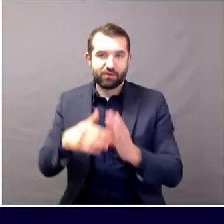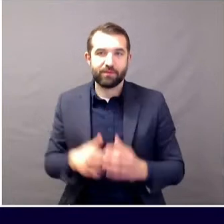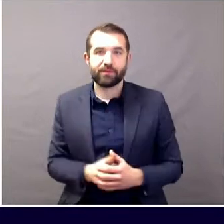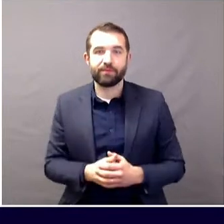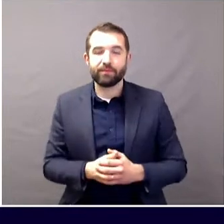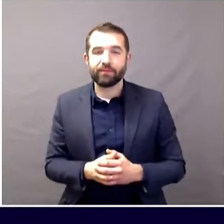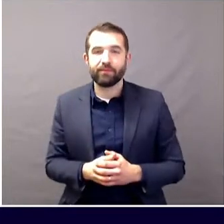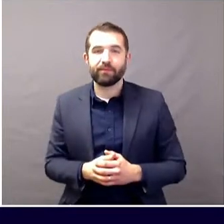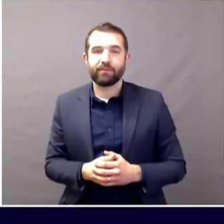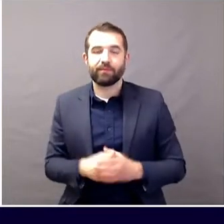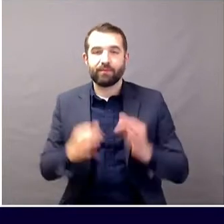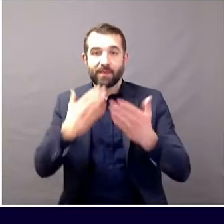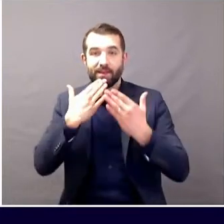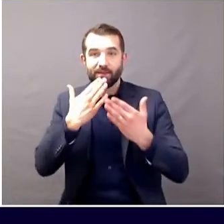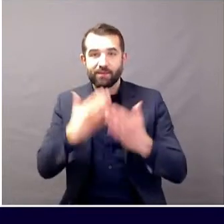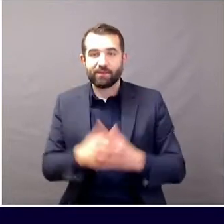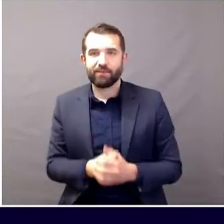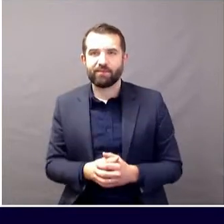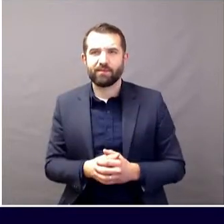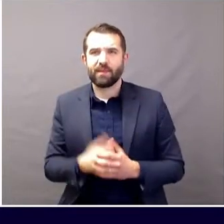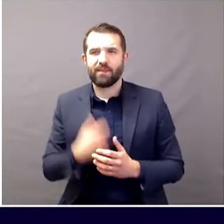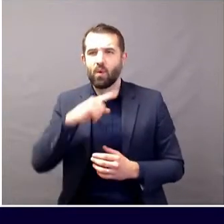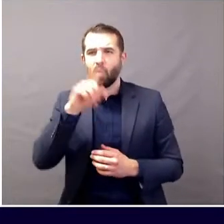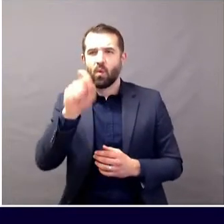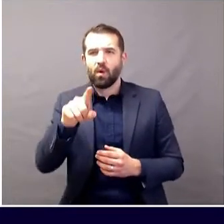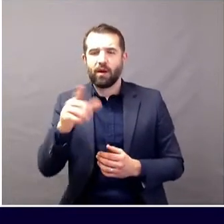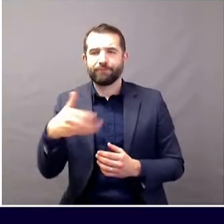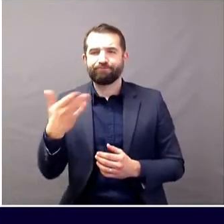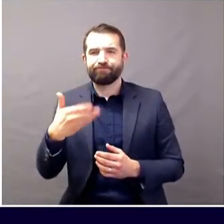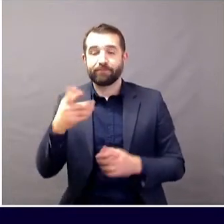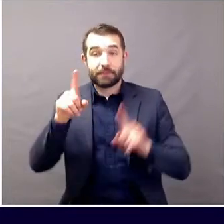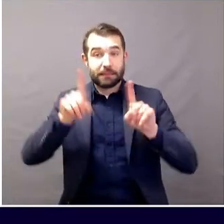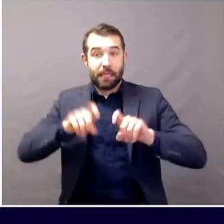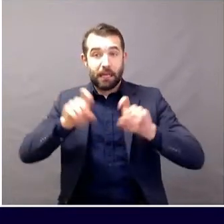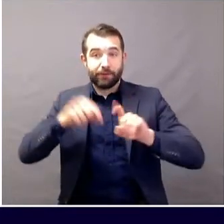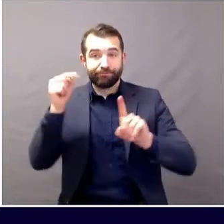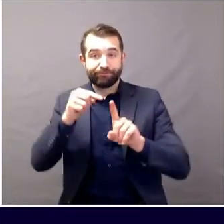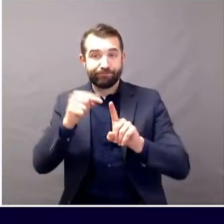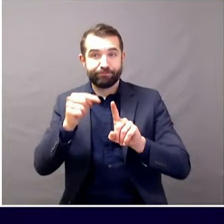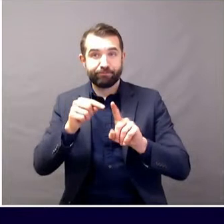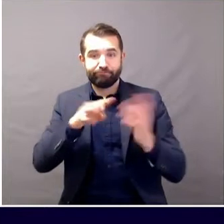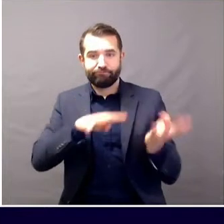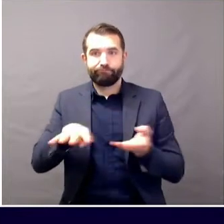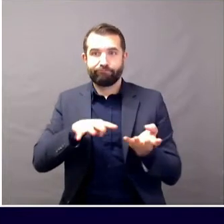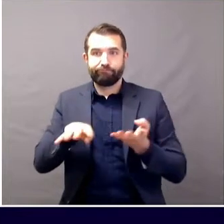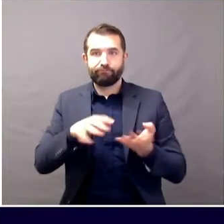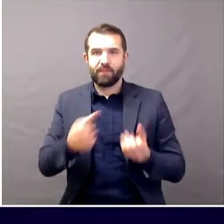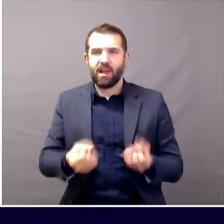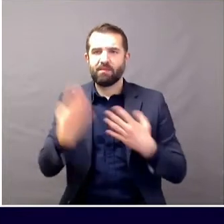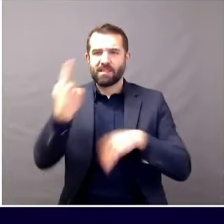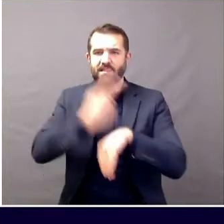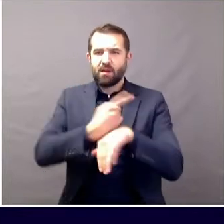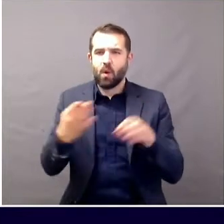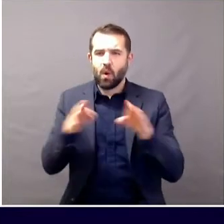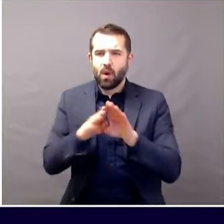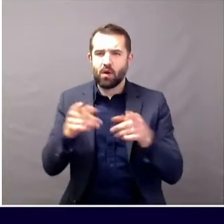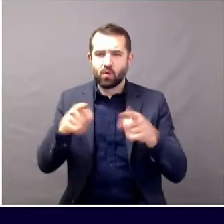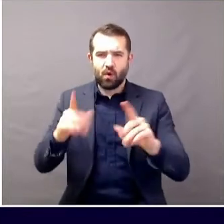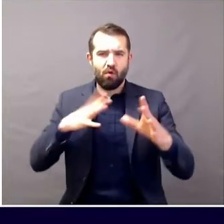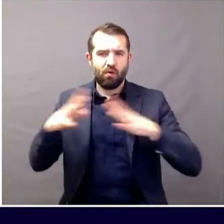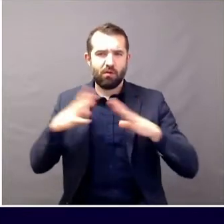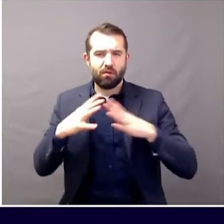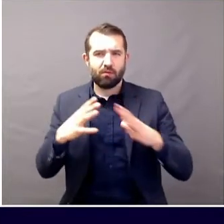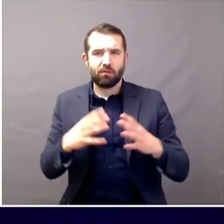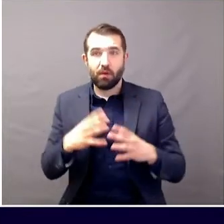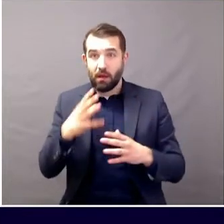How many days did you have to close down the testing facilities over the holidays? And are you concerned about any backlog that